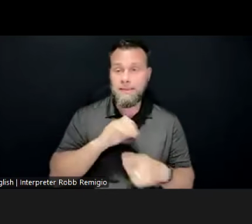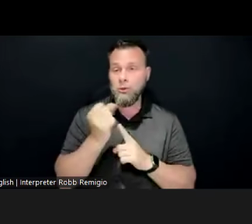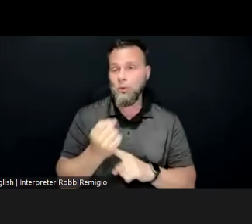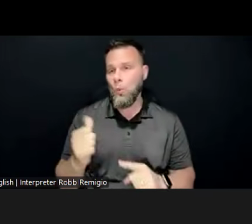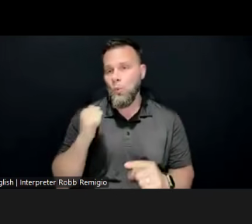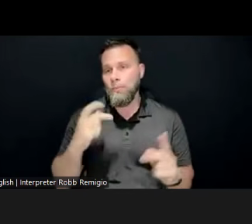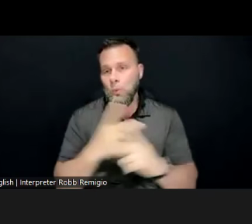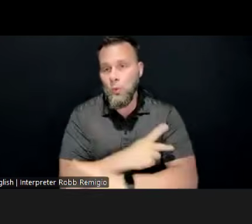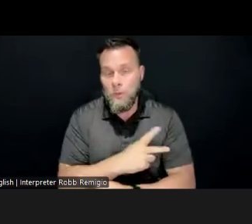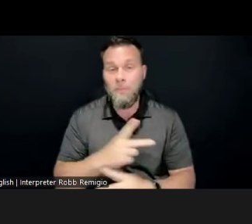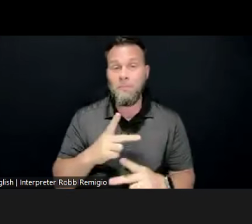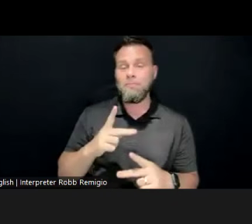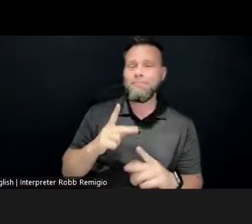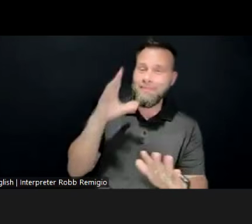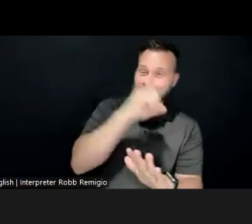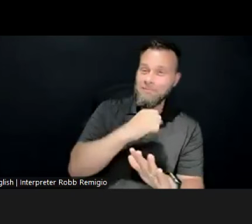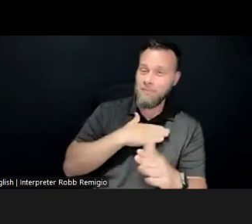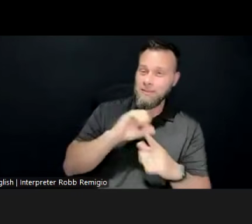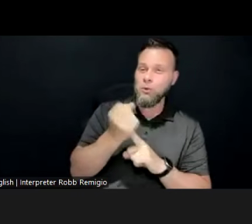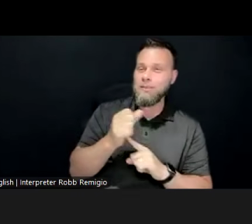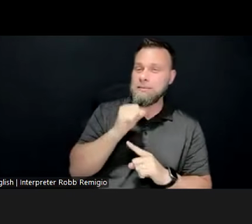case, I guess.